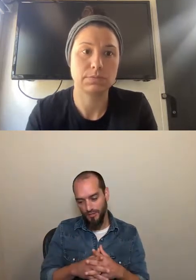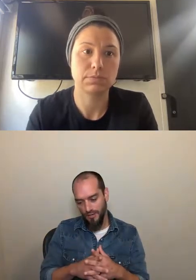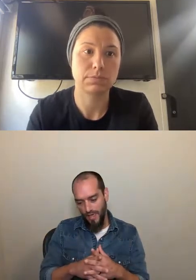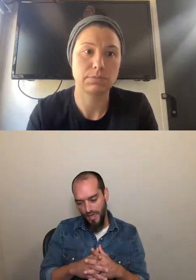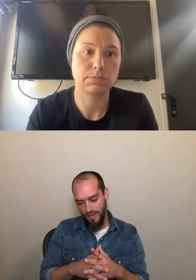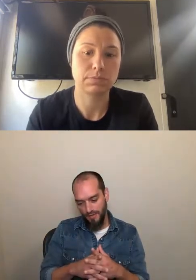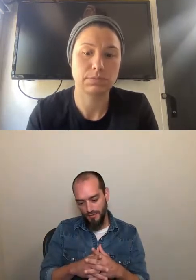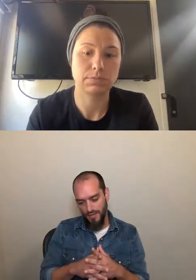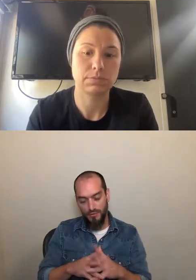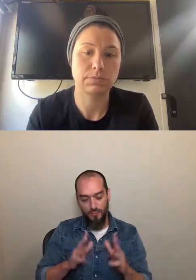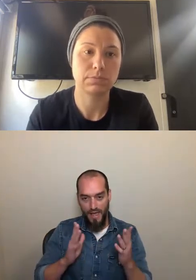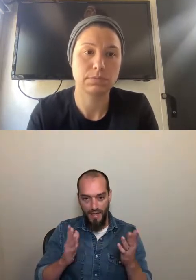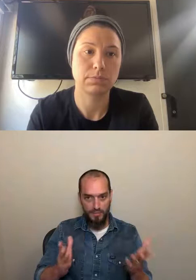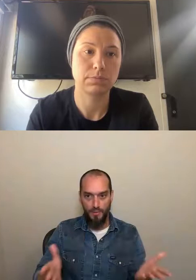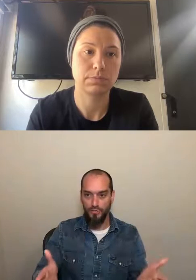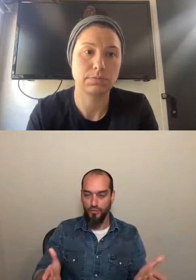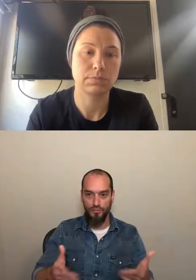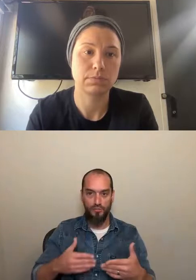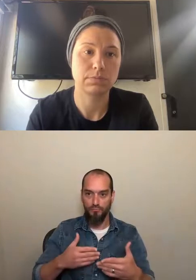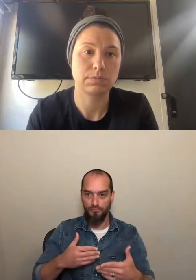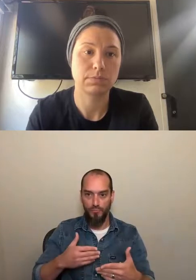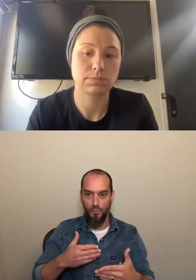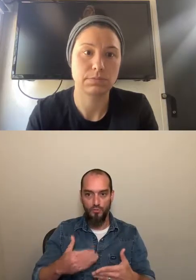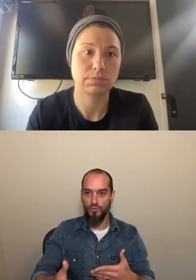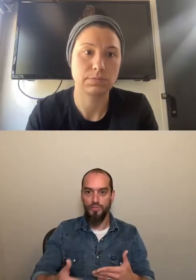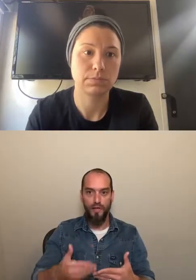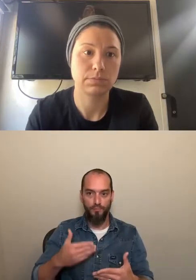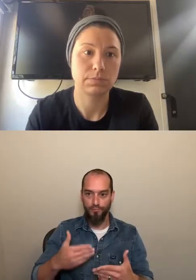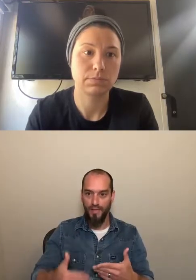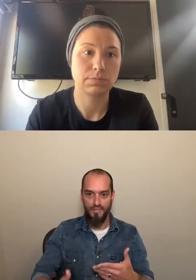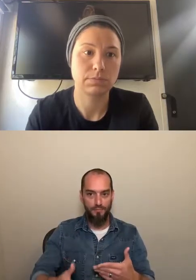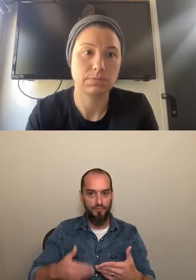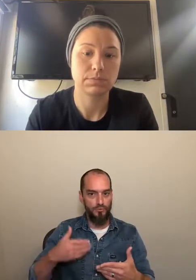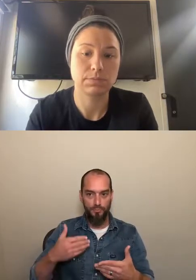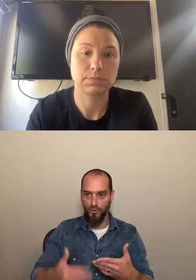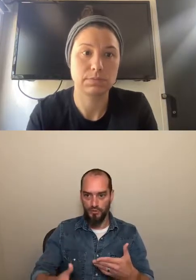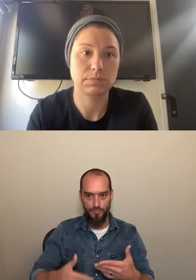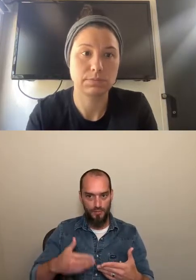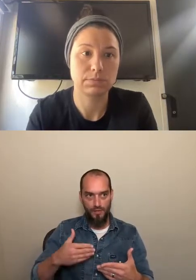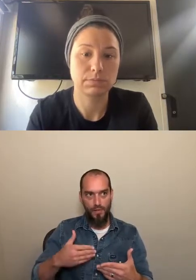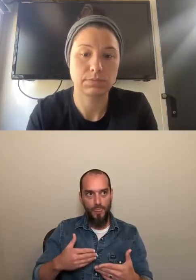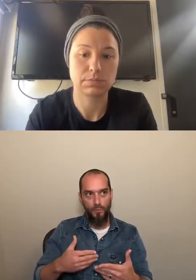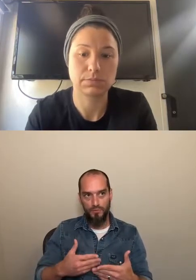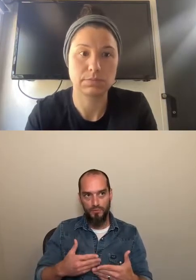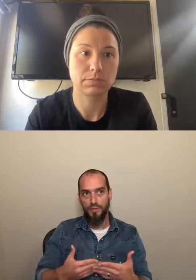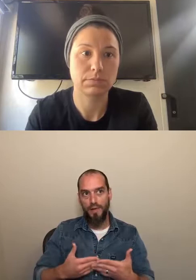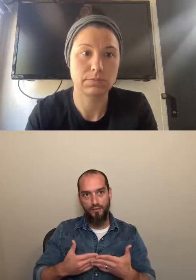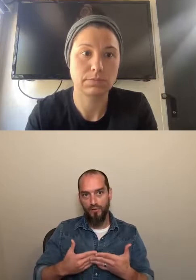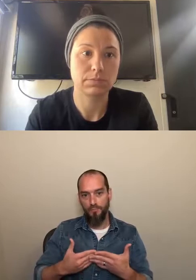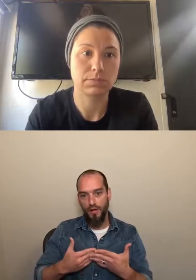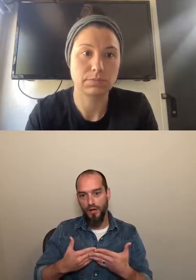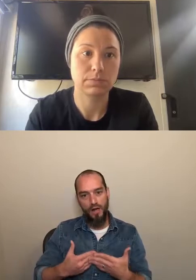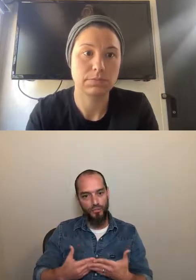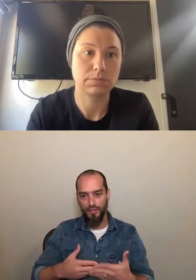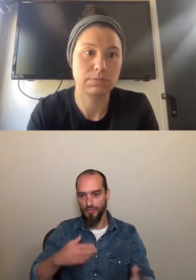licensure. And I was able to ask my instructor almost in real time, as Emily was reporting to me what was coming back